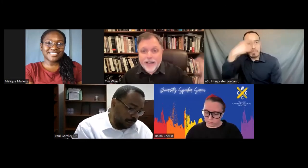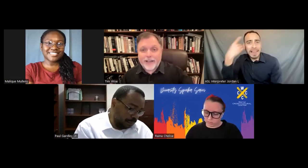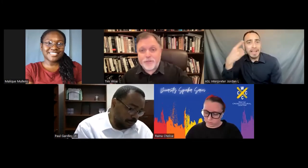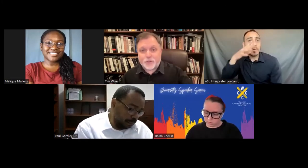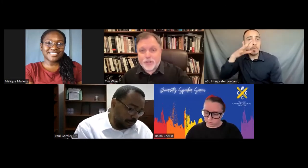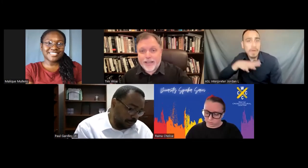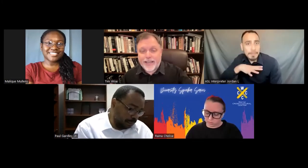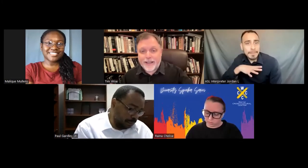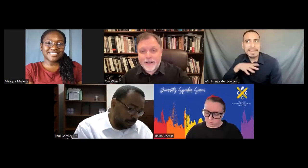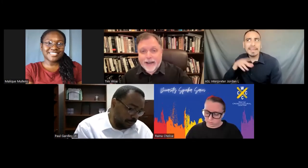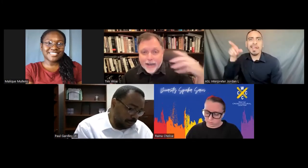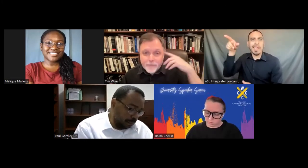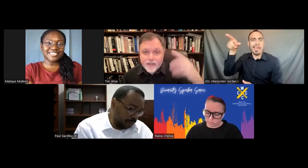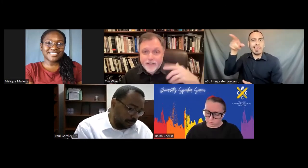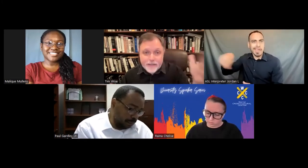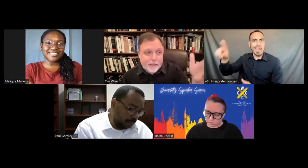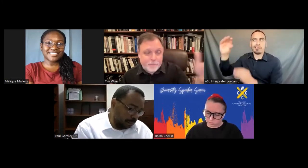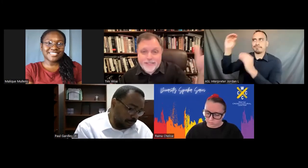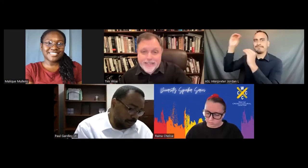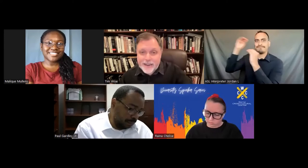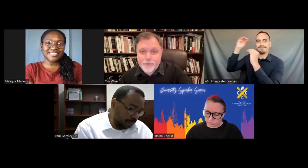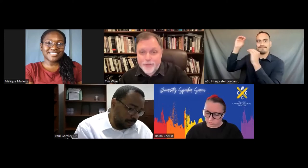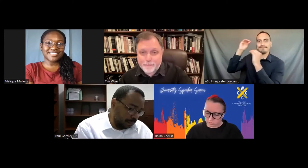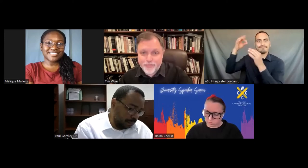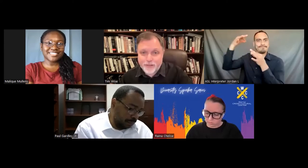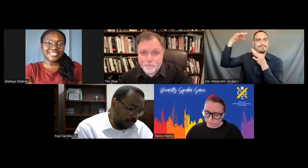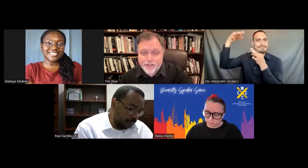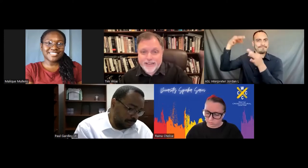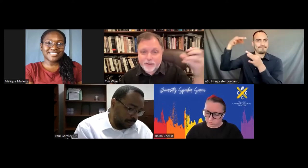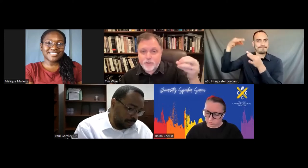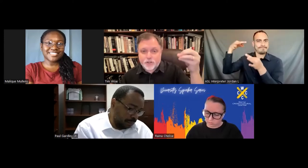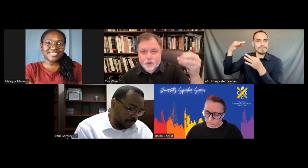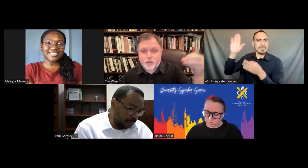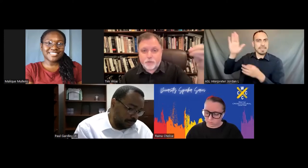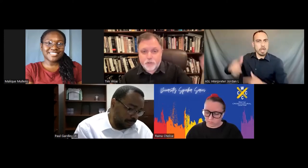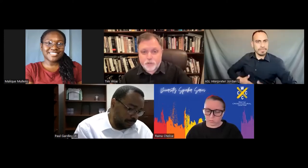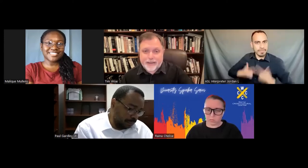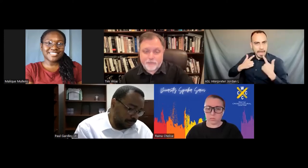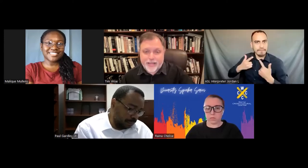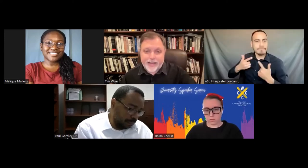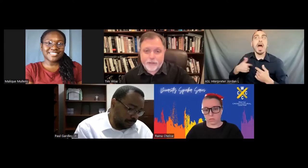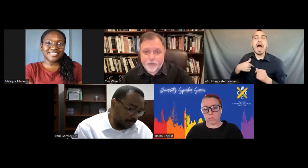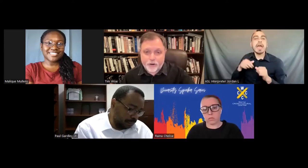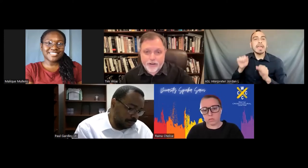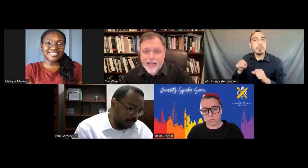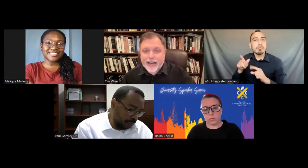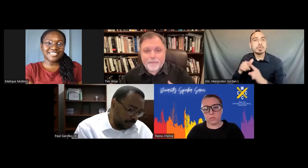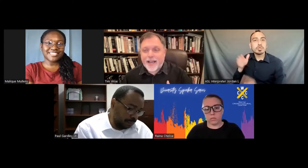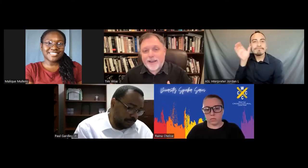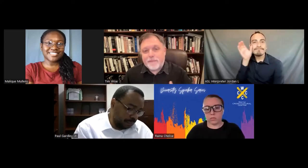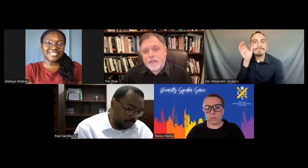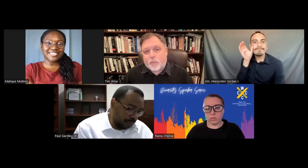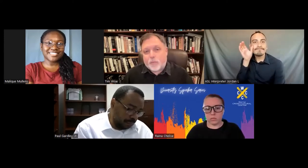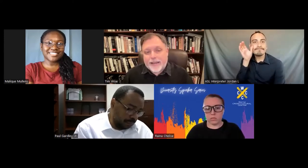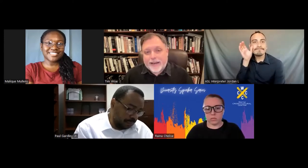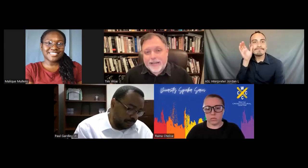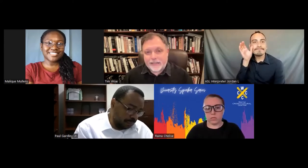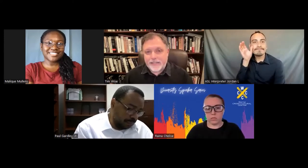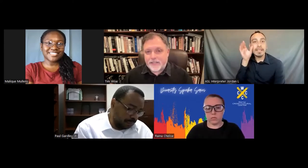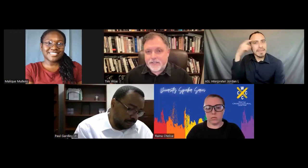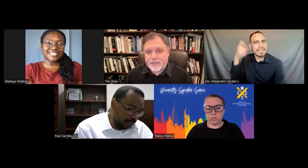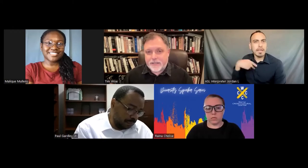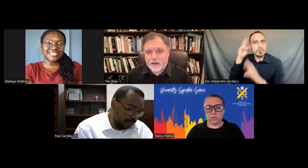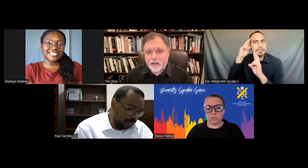their lives are like, I'm going to be able to hear them, because I was taught to respect Black authority. I'm not going to be the white guy